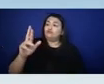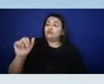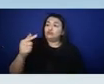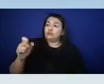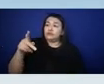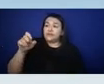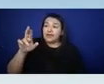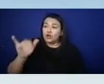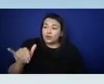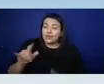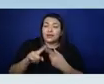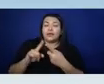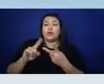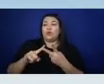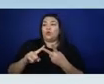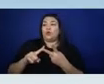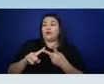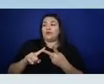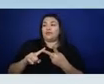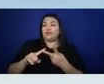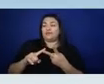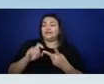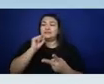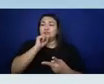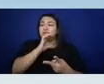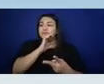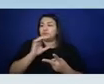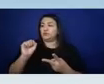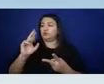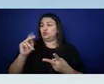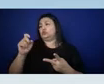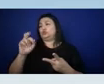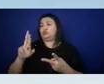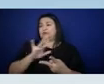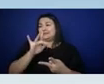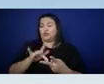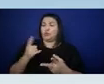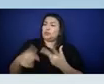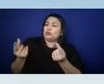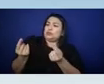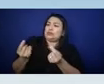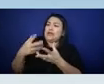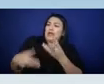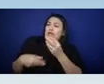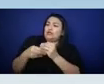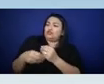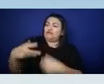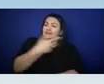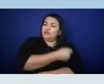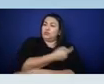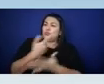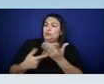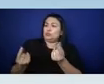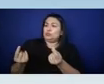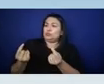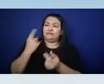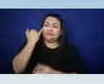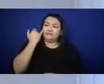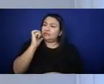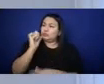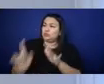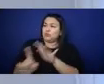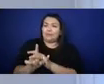about that? Or what are the protocols for you all? If somebody doesn't show up for their vaccine, for example,